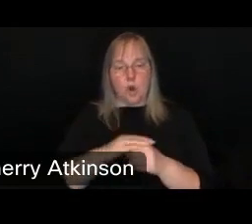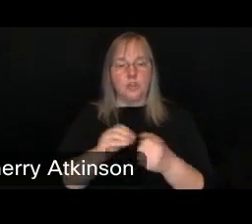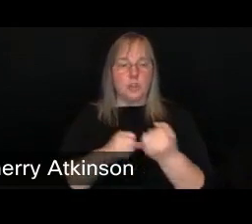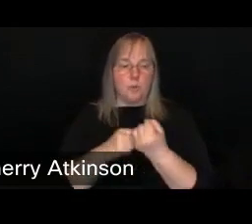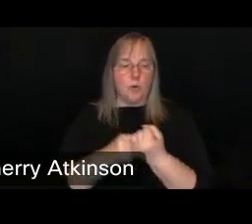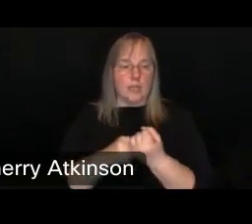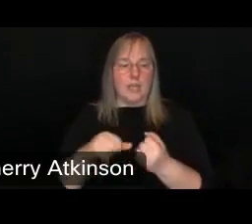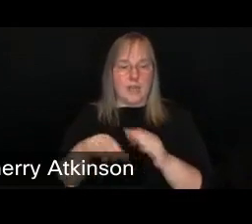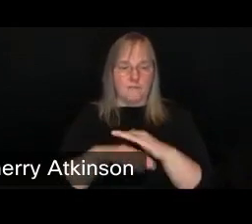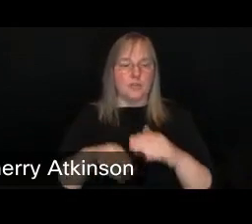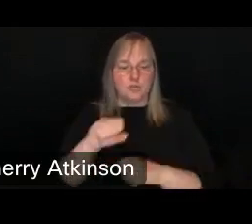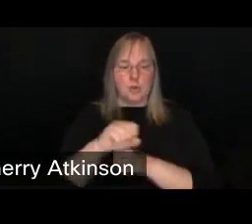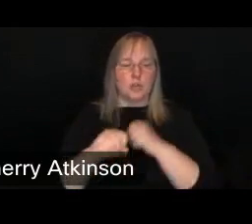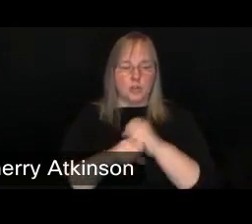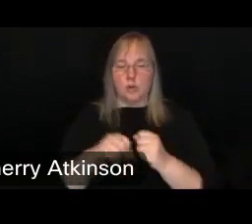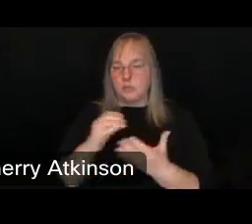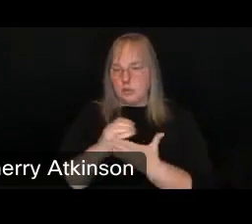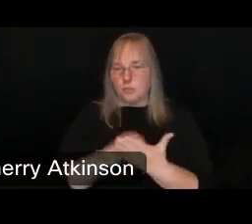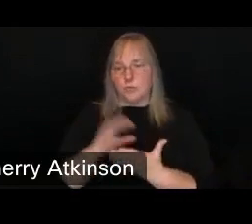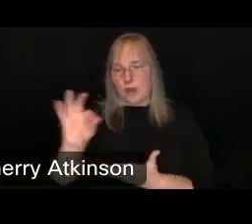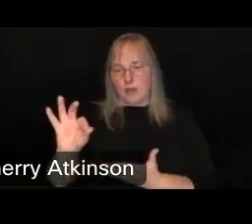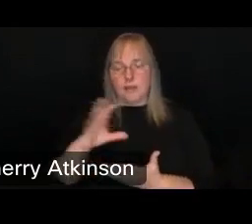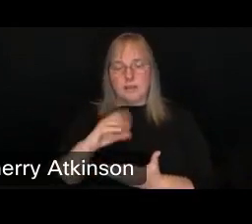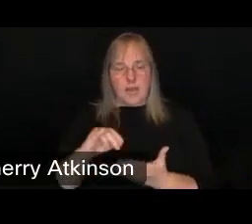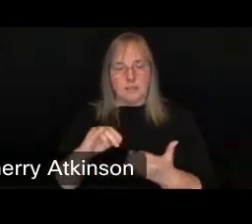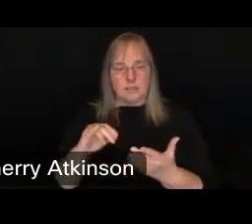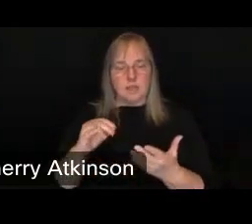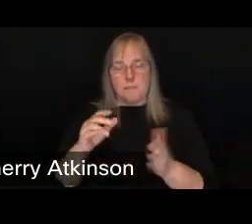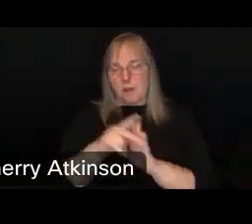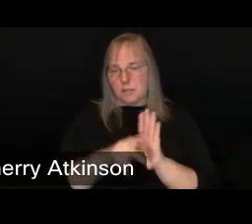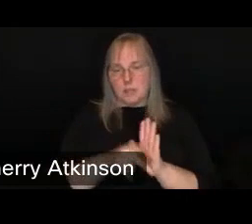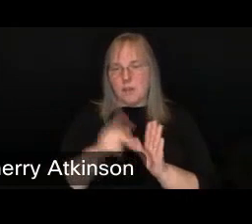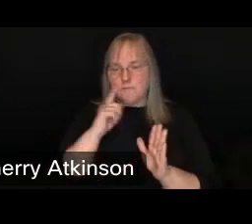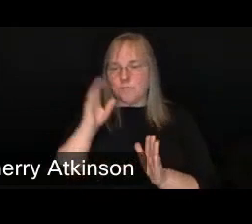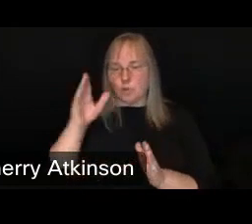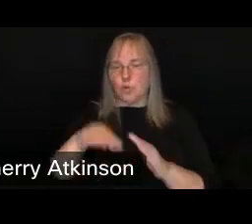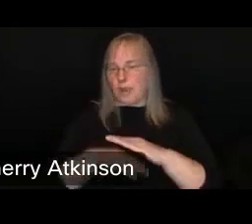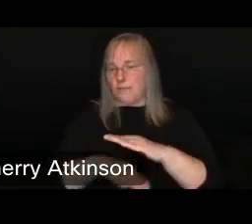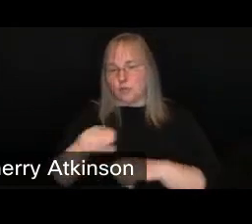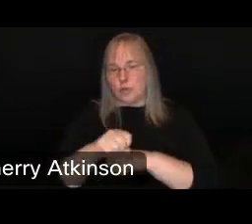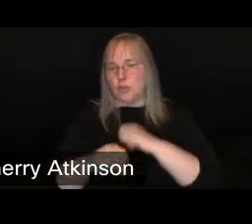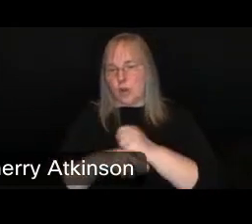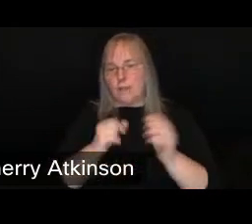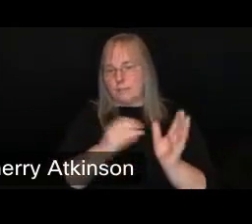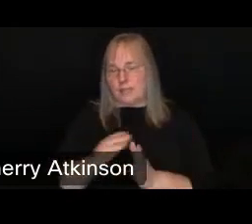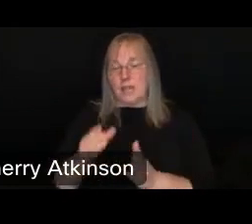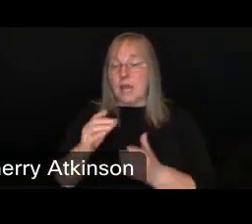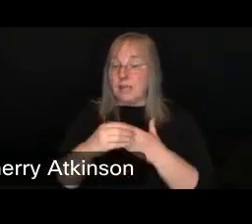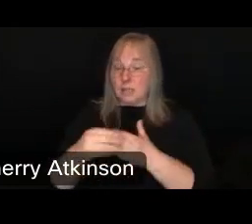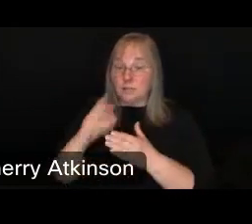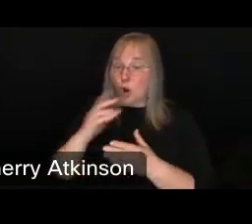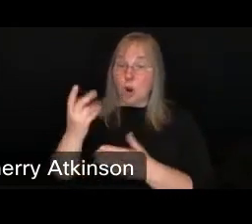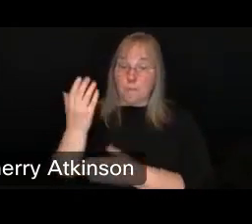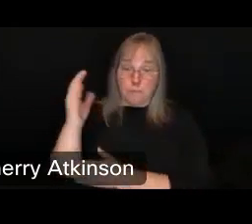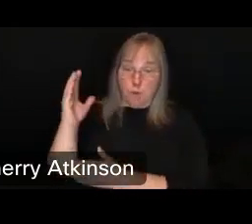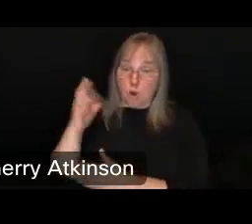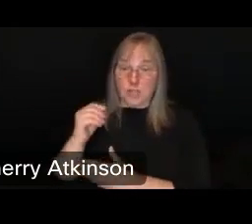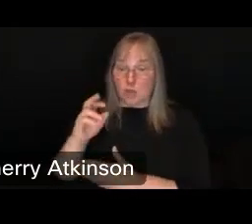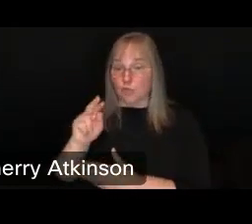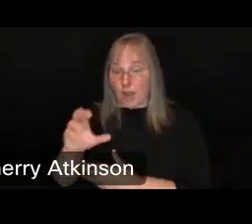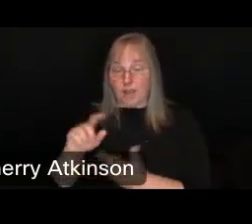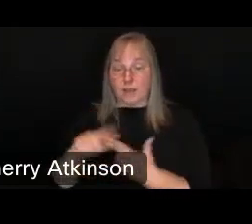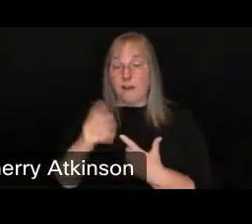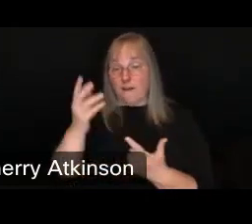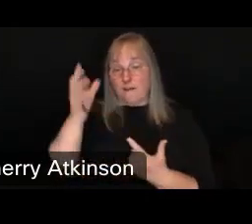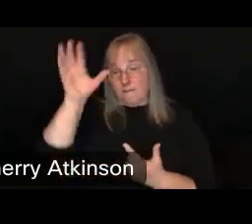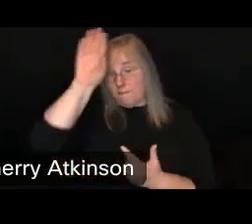many policies for our future infrastructure and capital planning needs. So guidance for parks and recreation, fire and rescue, water sewer supply,